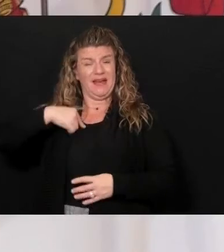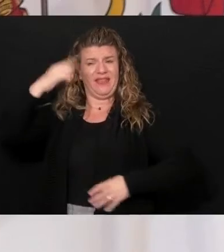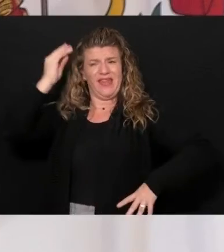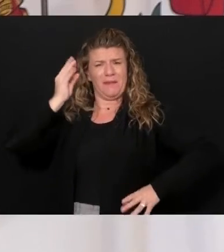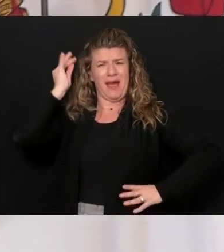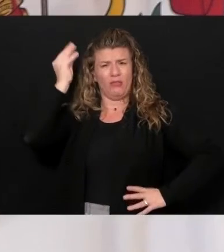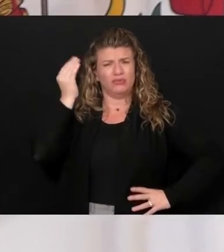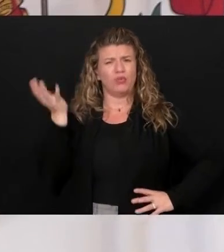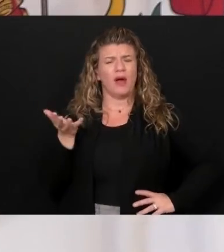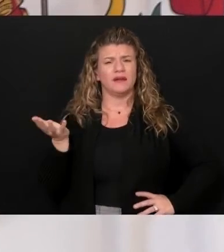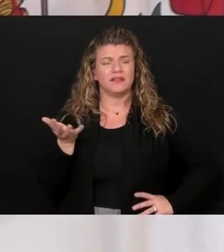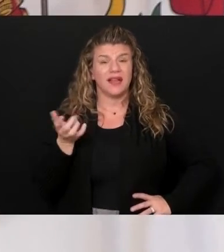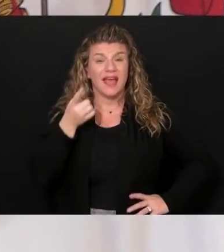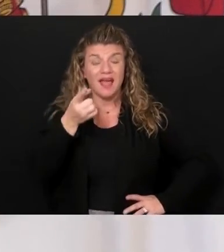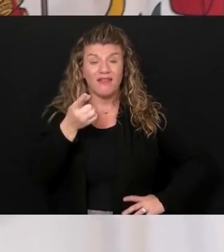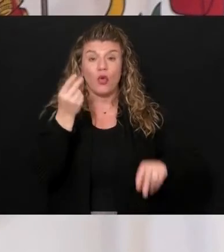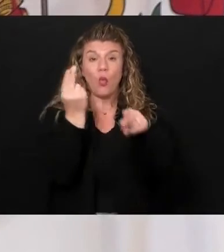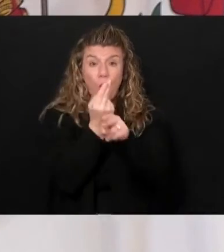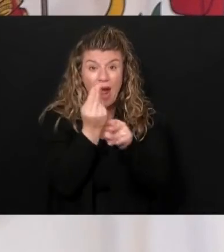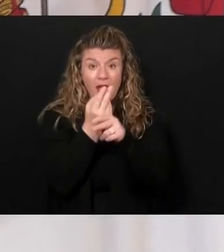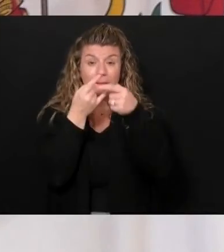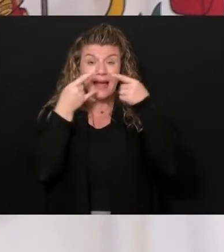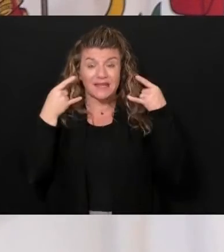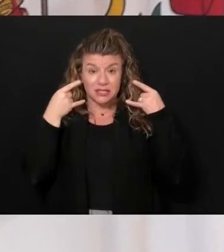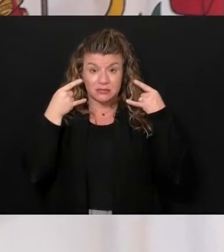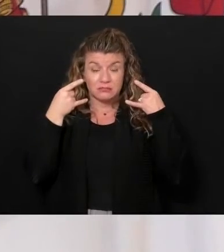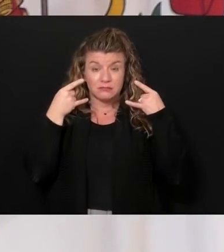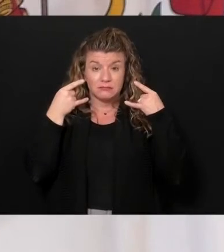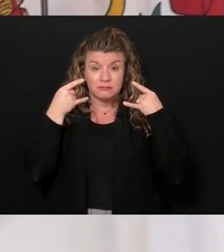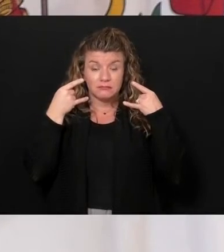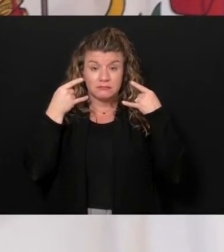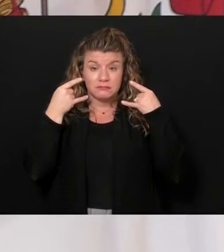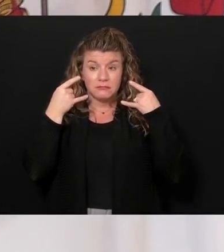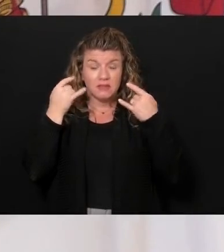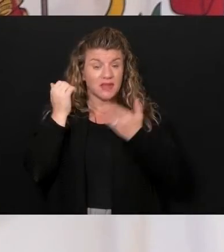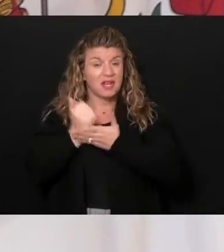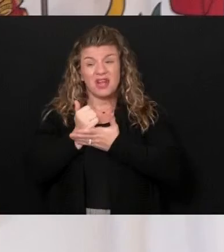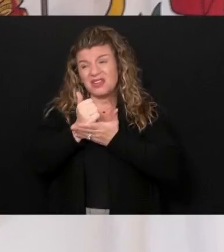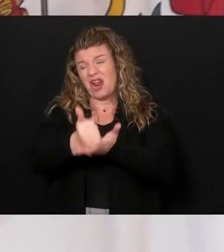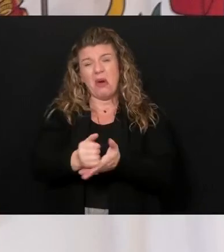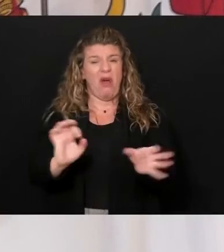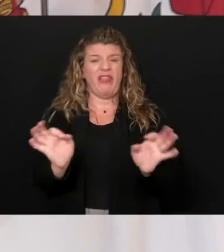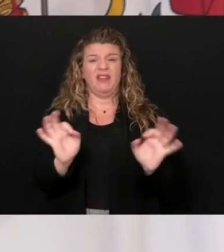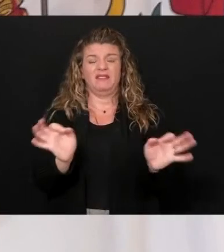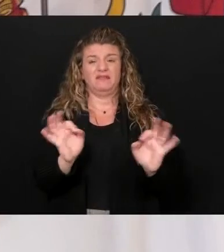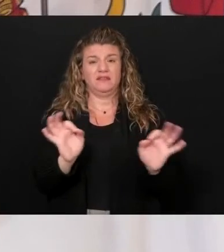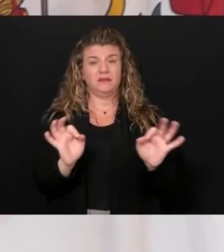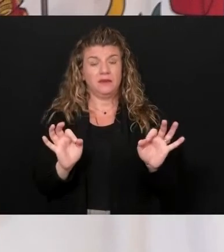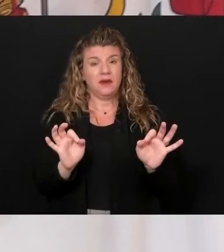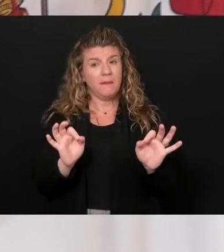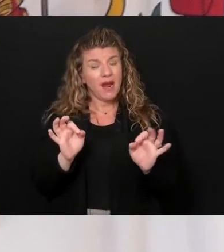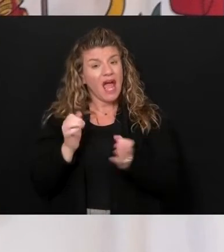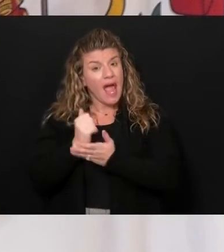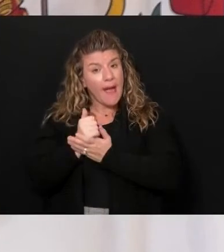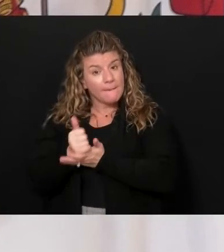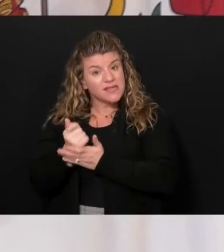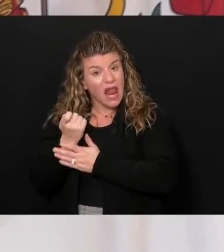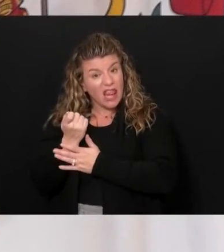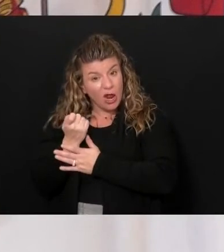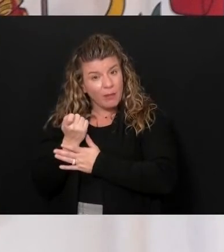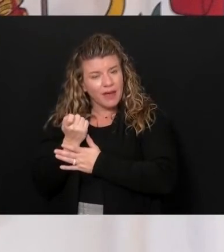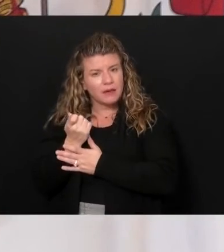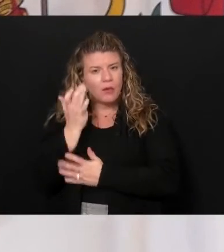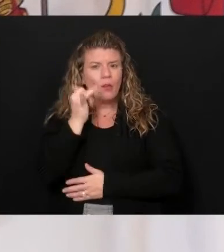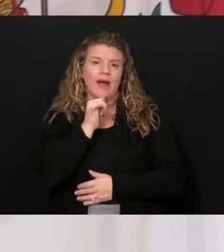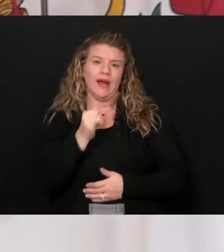If you wear this mask and it doesn't help much, but it helps a little, why